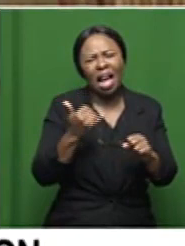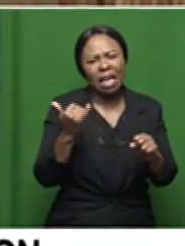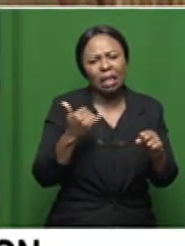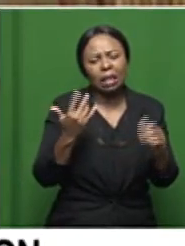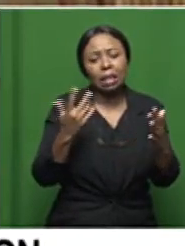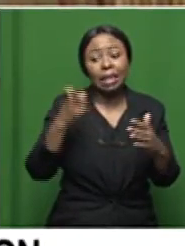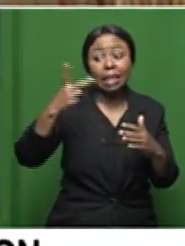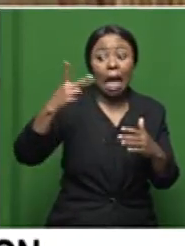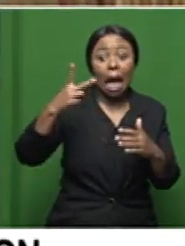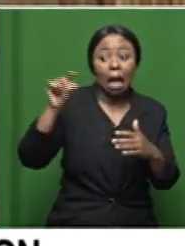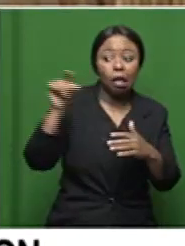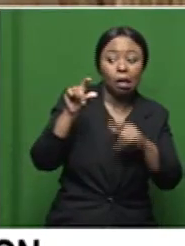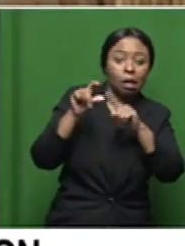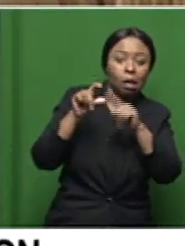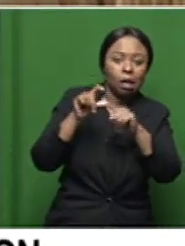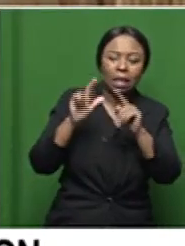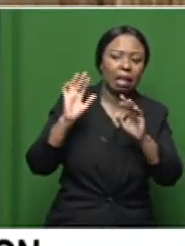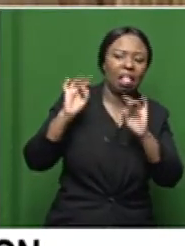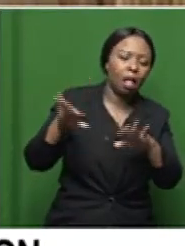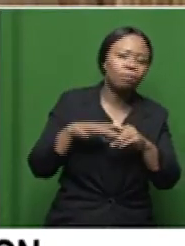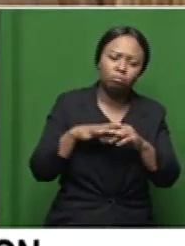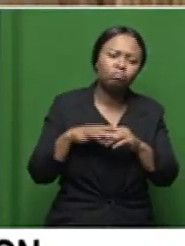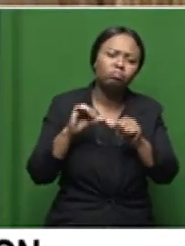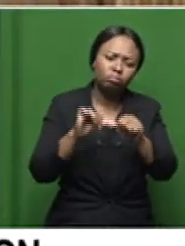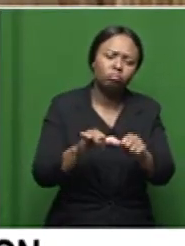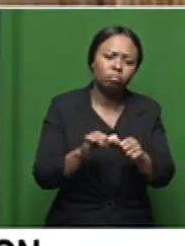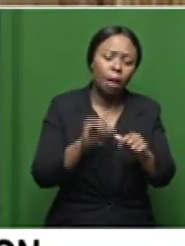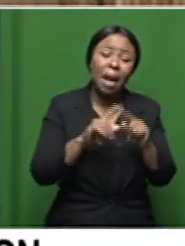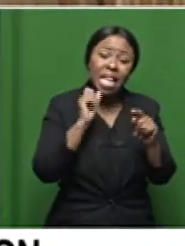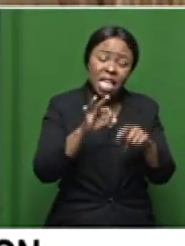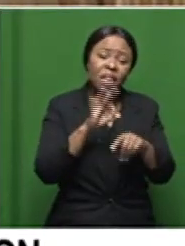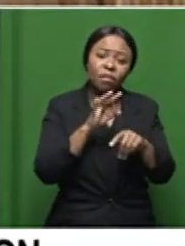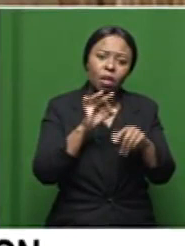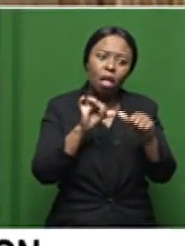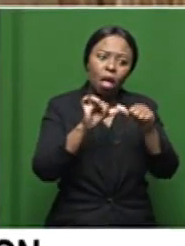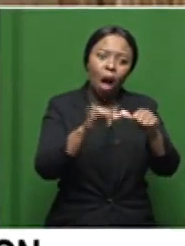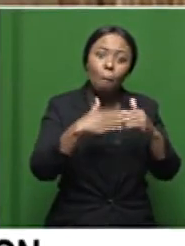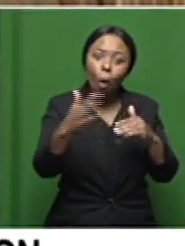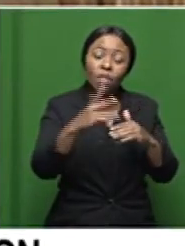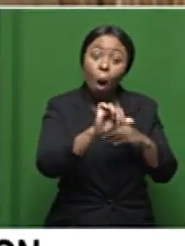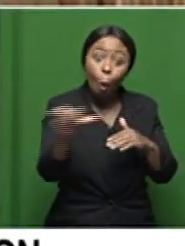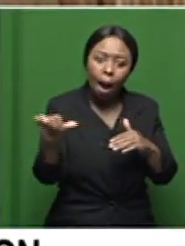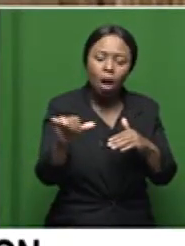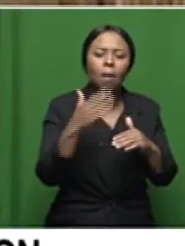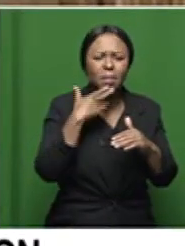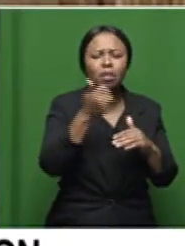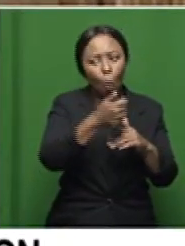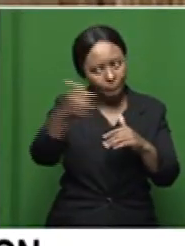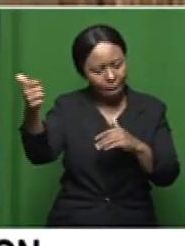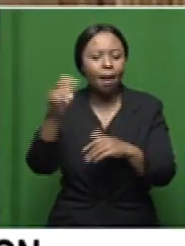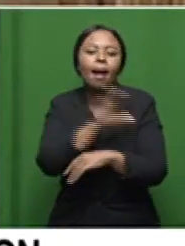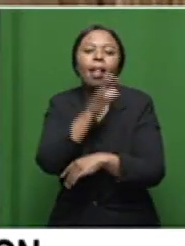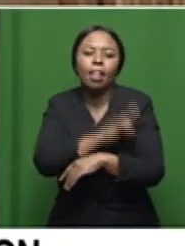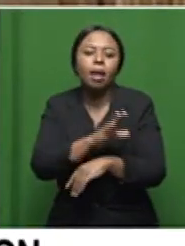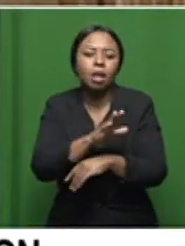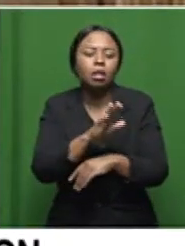the second jab, which is very important. If it does persist more than a week or so, then she must please go back to the clinic and